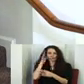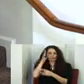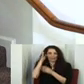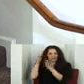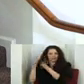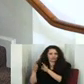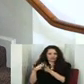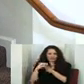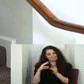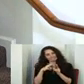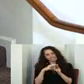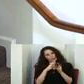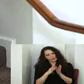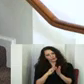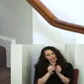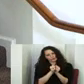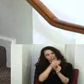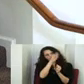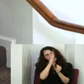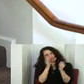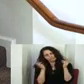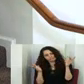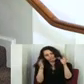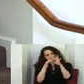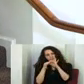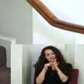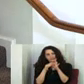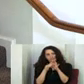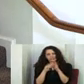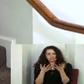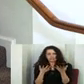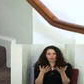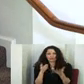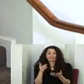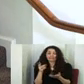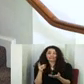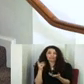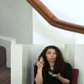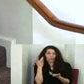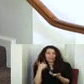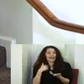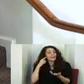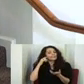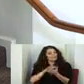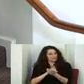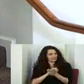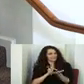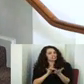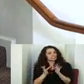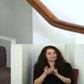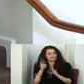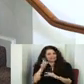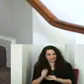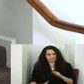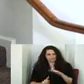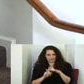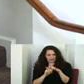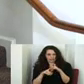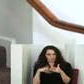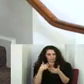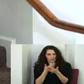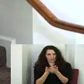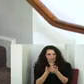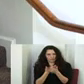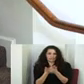God. That's why I believe Jesus had to come. It was to set it all right again, to kind of start the